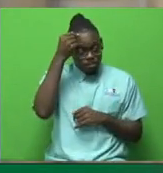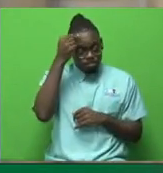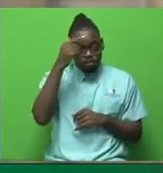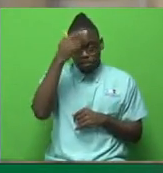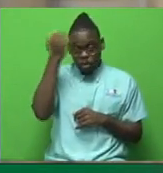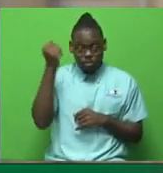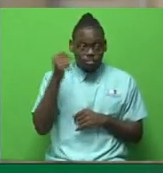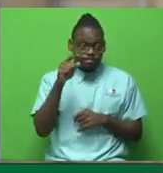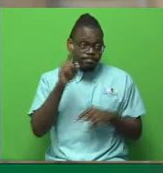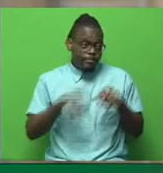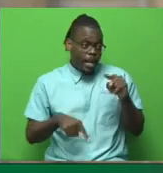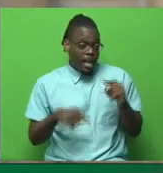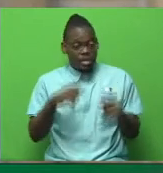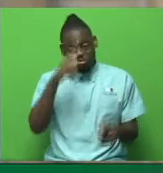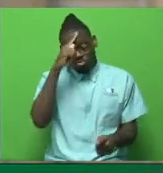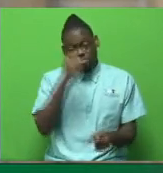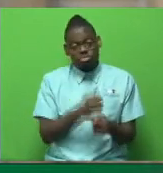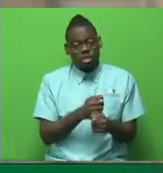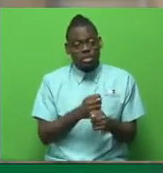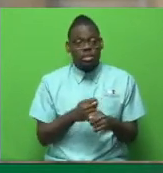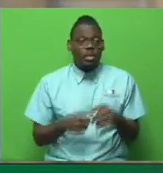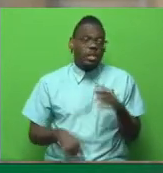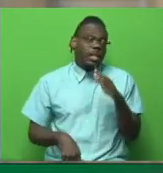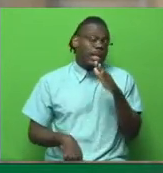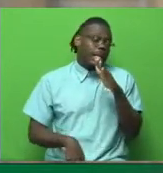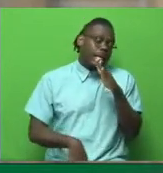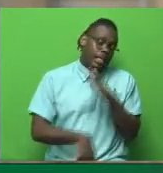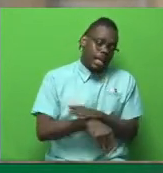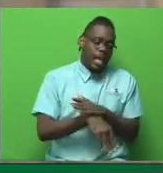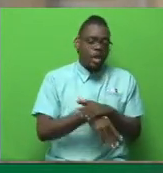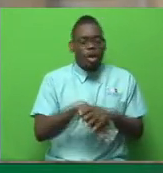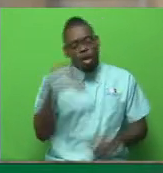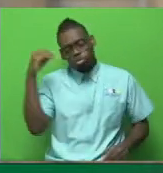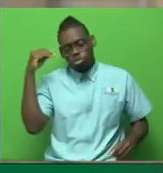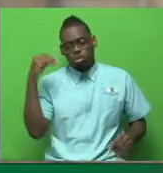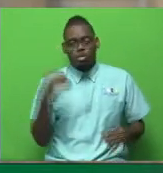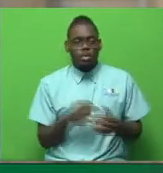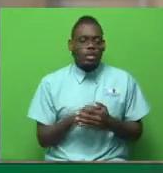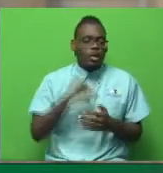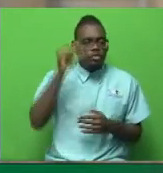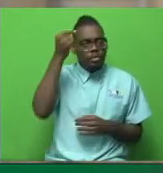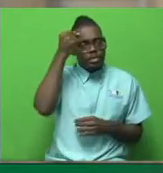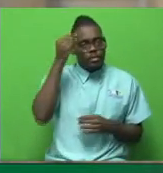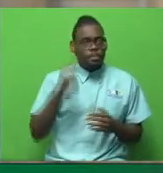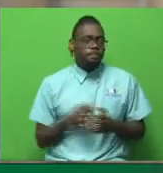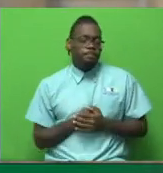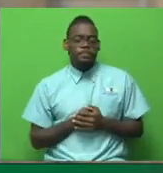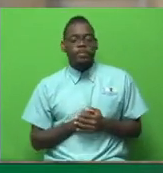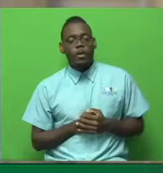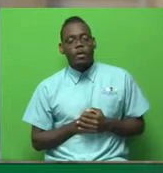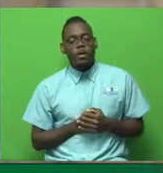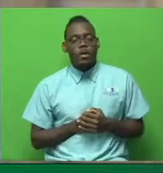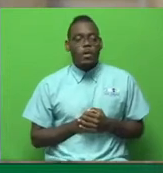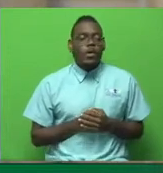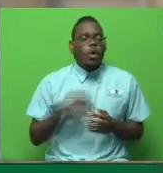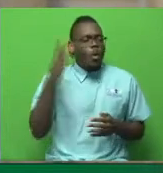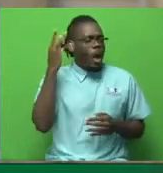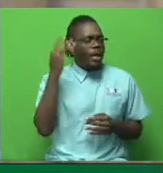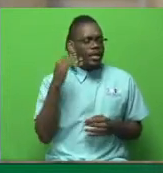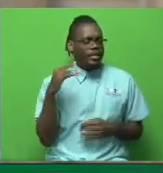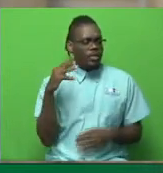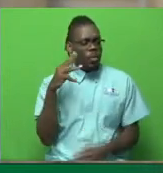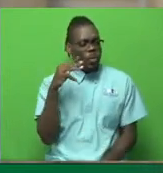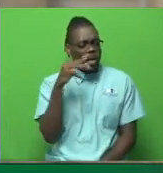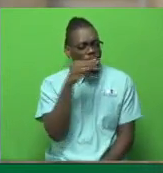trusted they were kicked out of office you know what's strange Mr Deputy speaker they have a problem